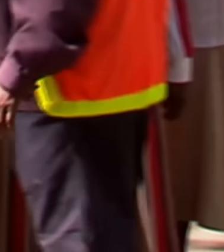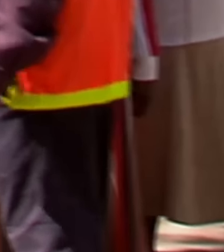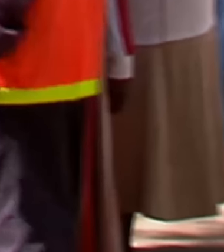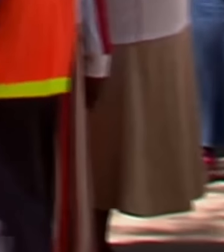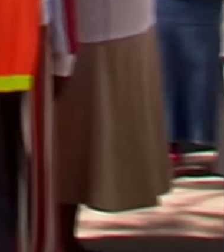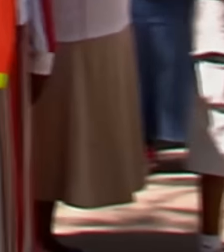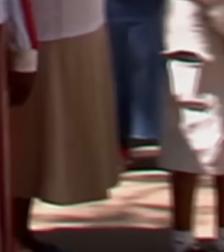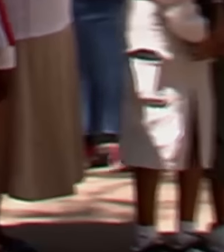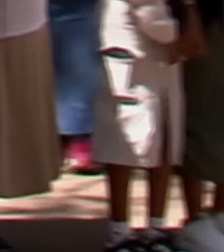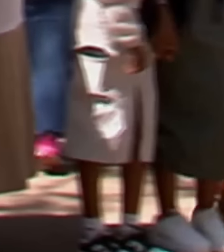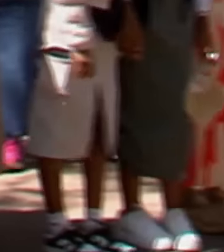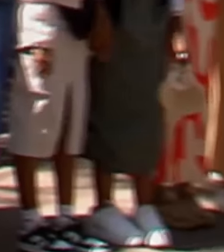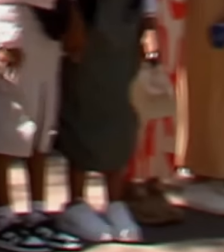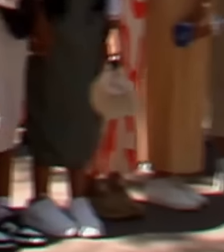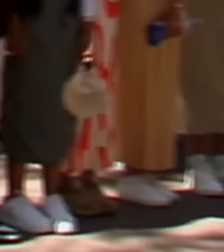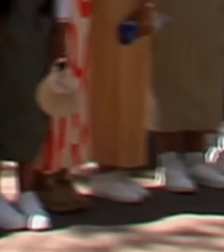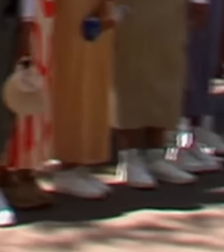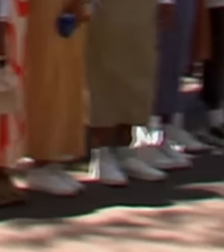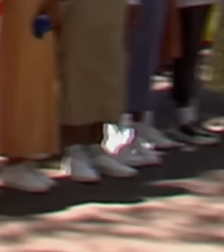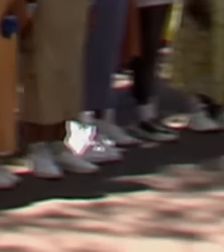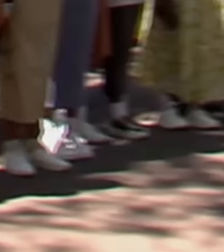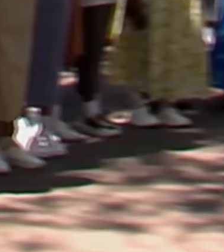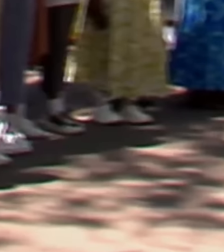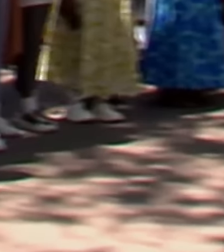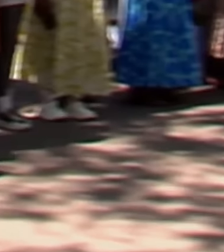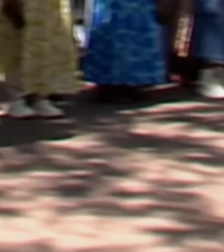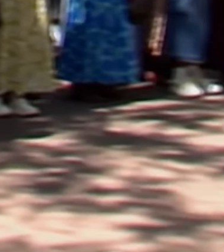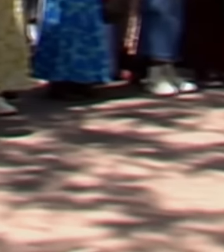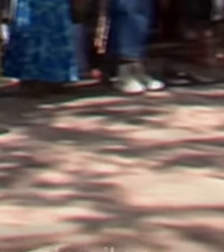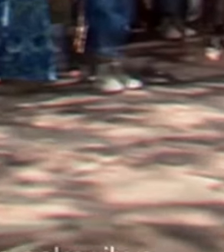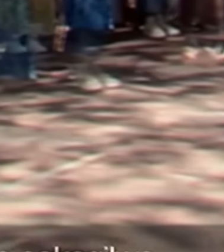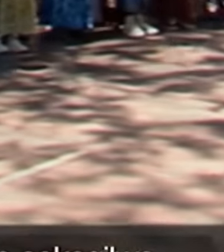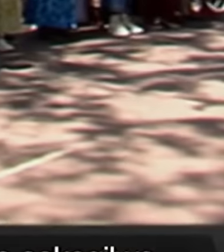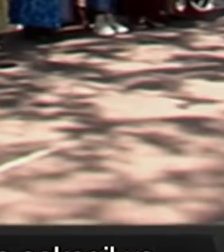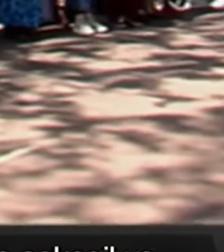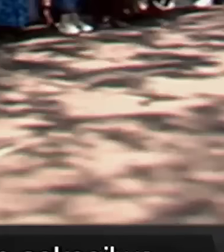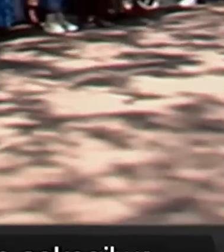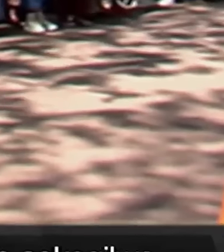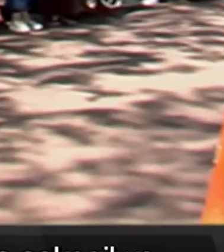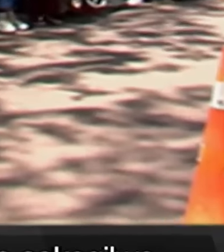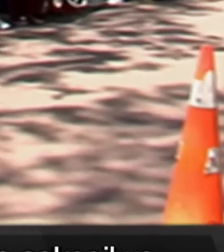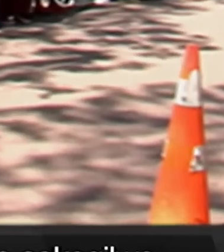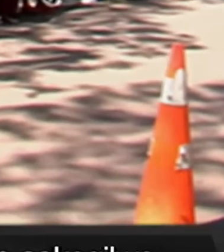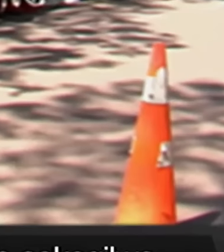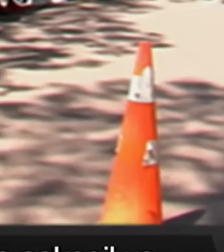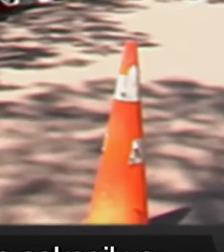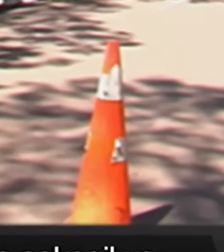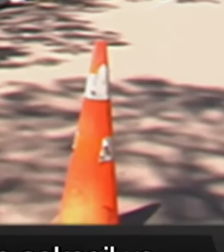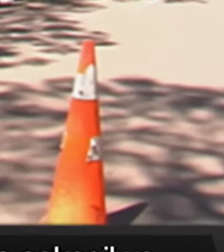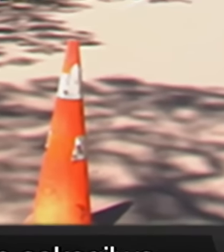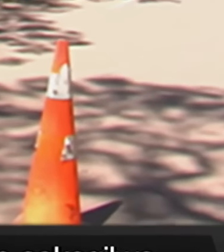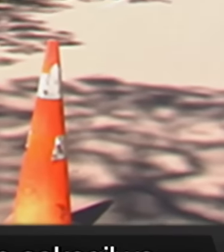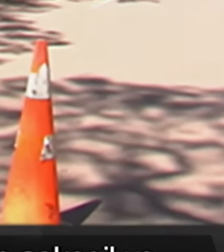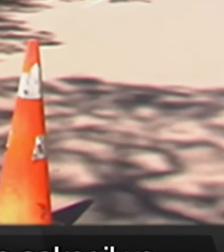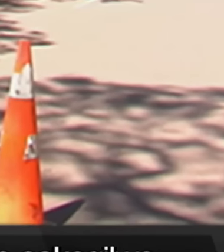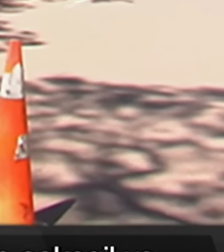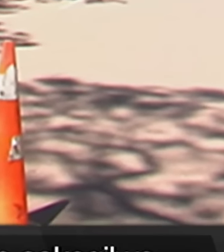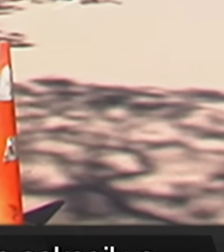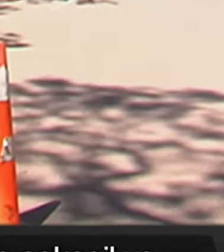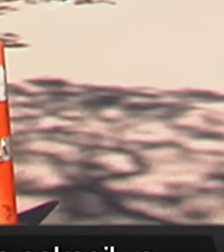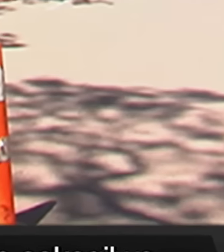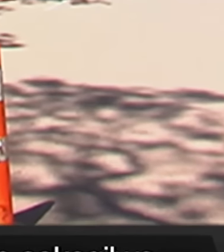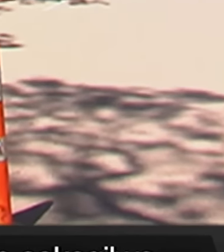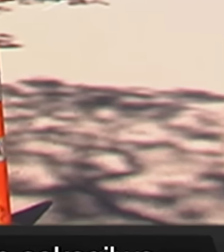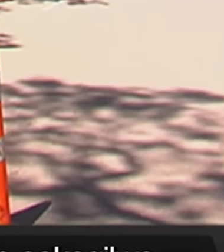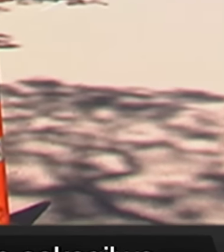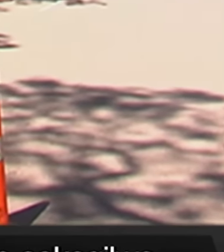Ditokololo di feta sekete tsa kereke ya International Pentecostal Holiness di ne di kokwane kwa ntle ga kgotlatshekelo